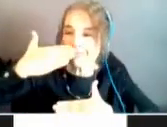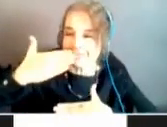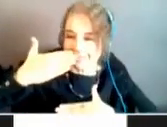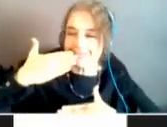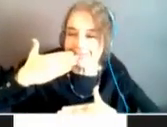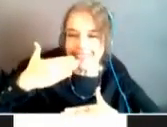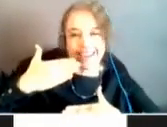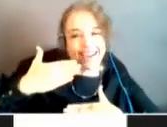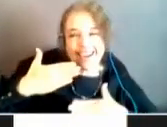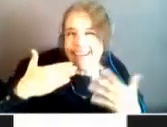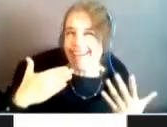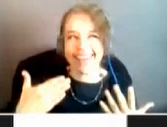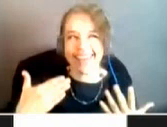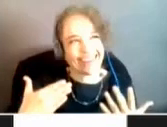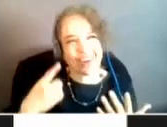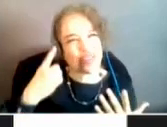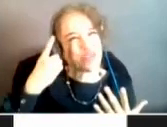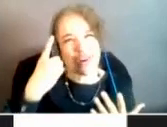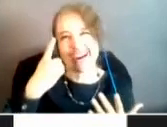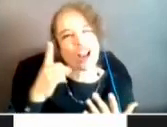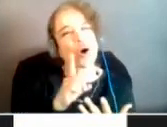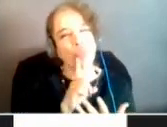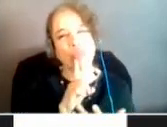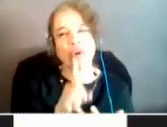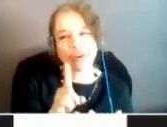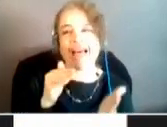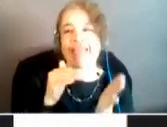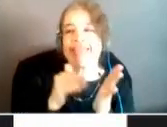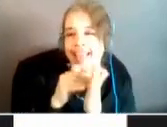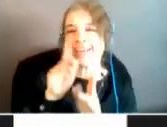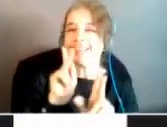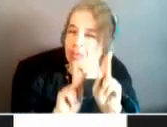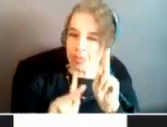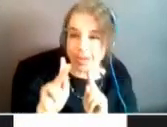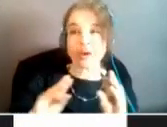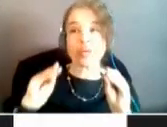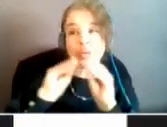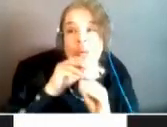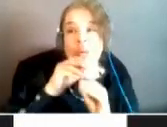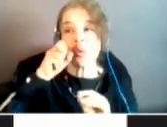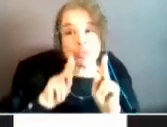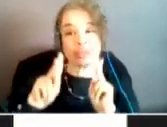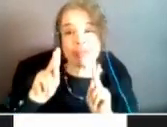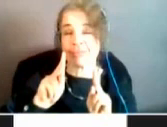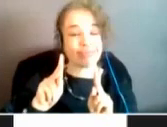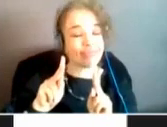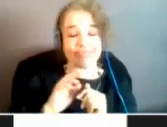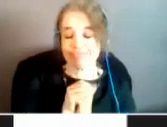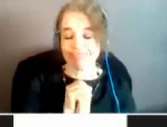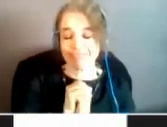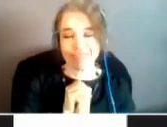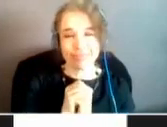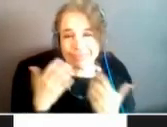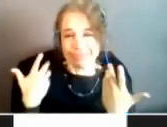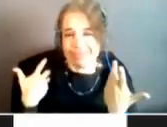And that was just, you know, one of, I'm sure, thousands of people or more older people that